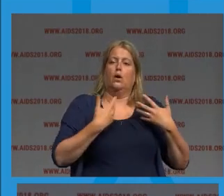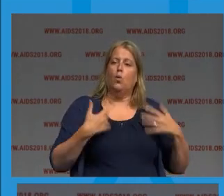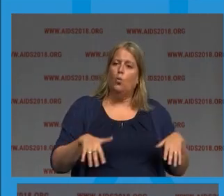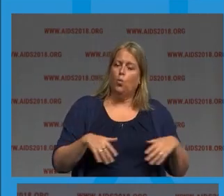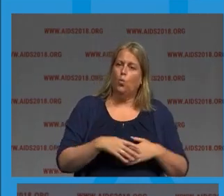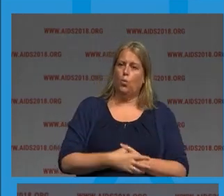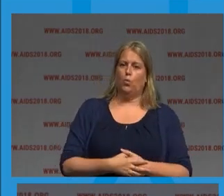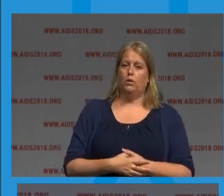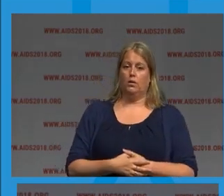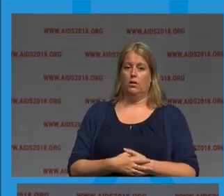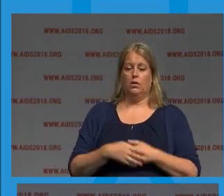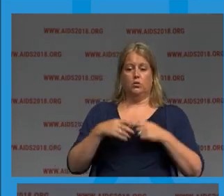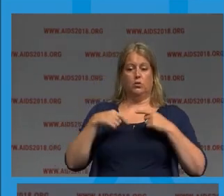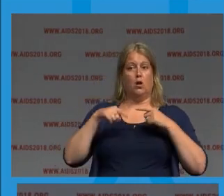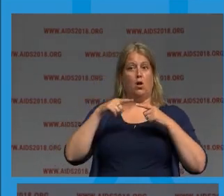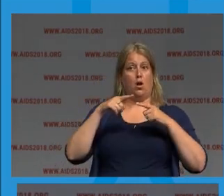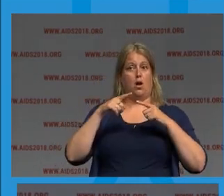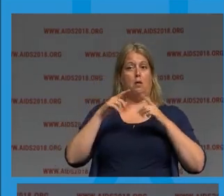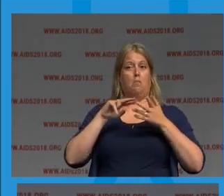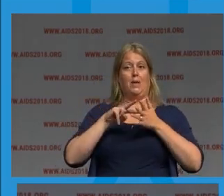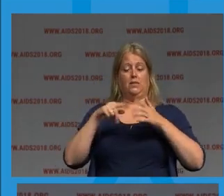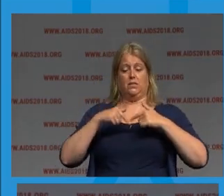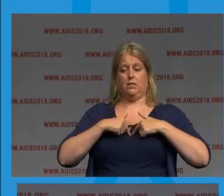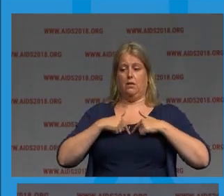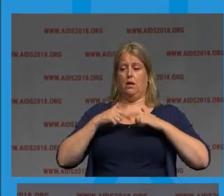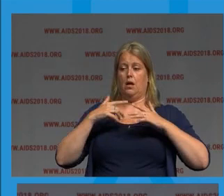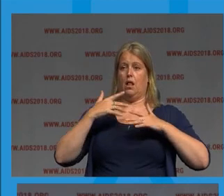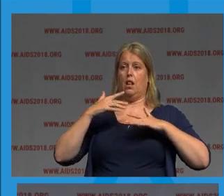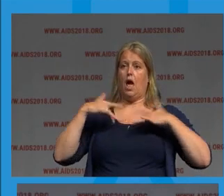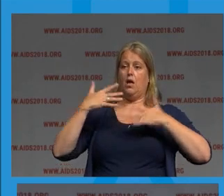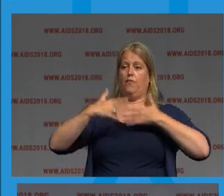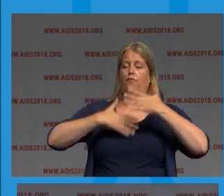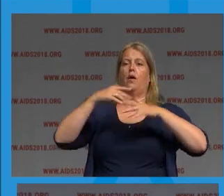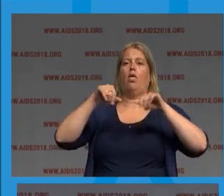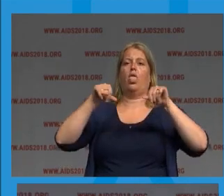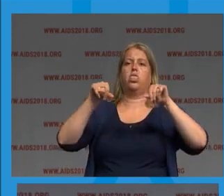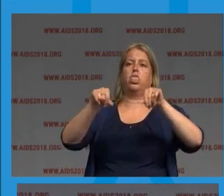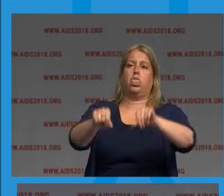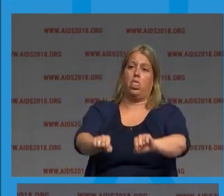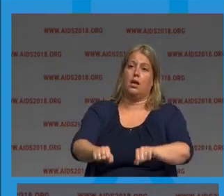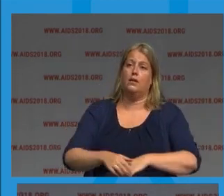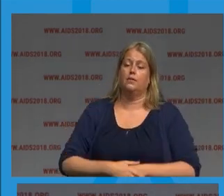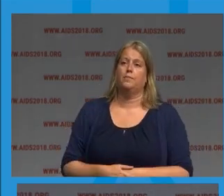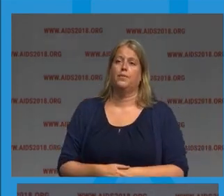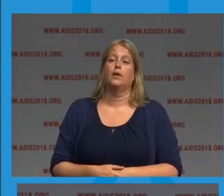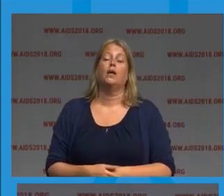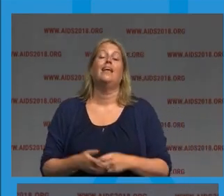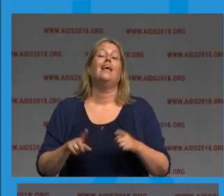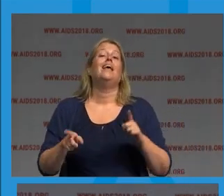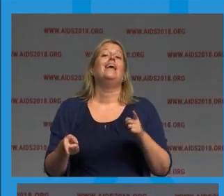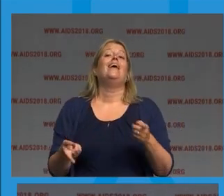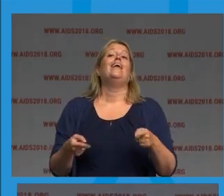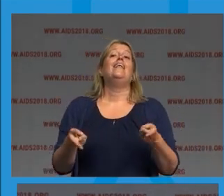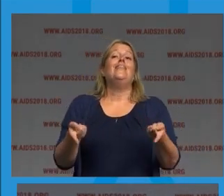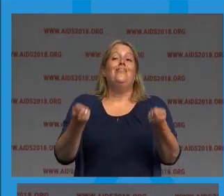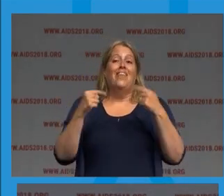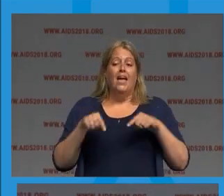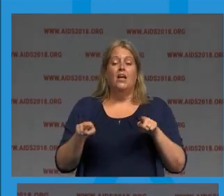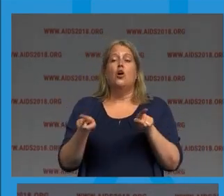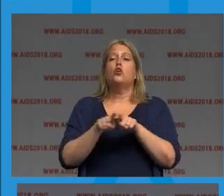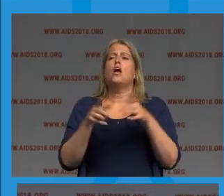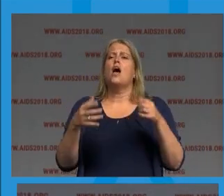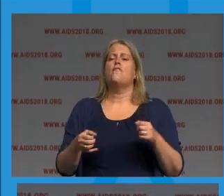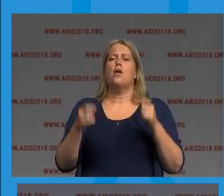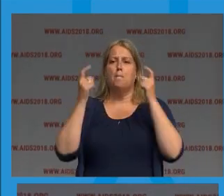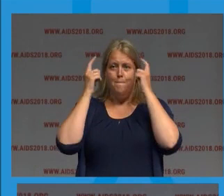person's life can continue to further be damaged. And then there's also the mental health challenges. Although